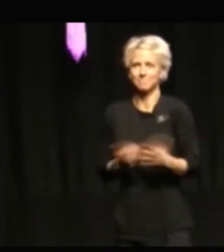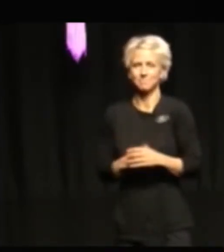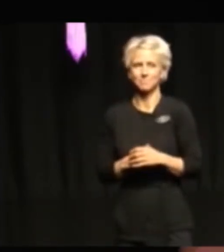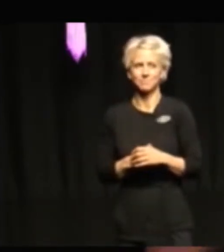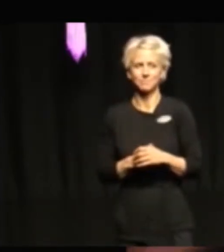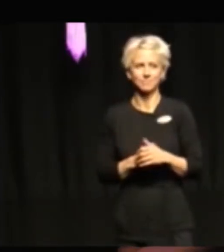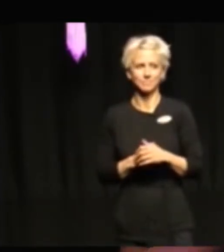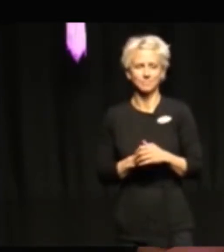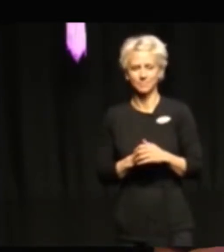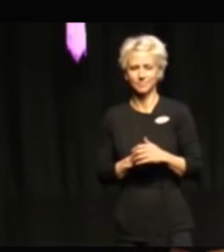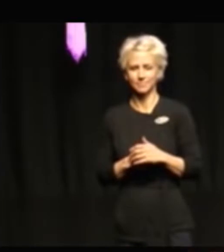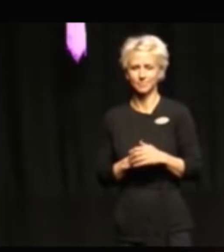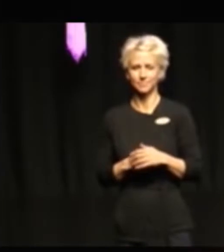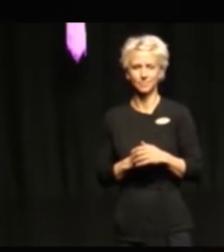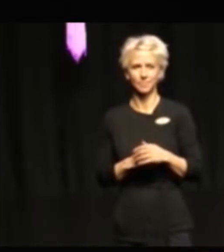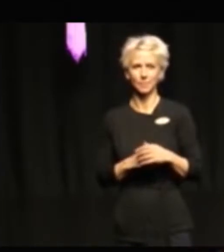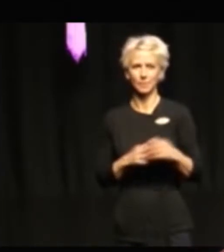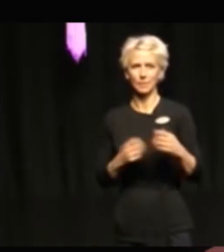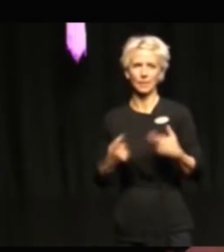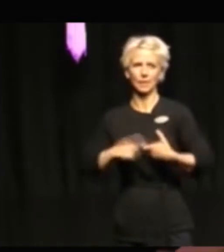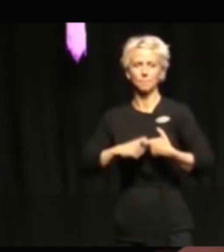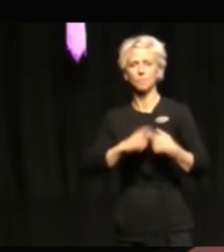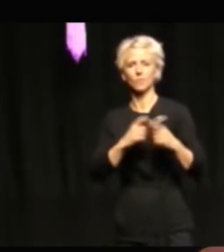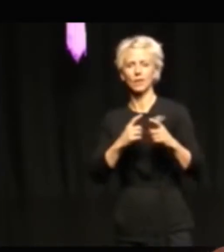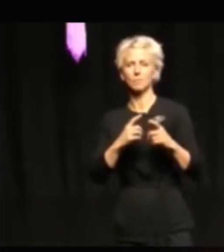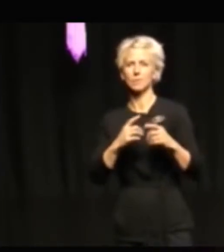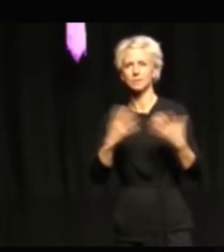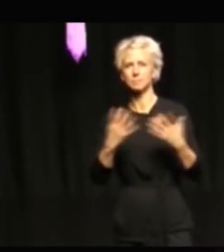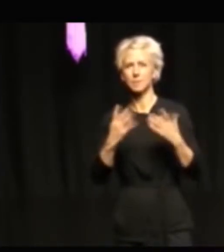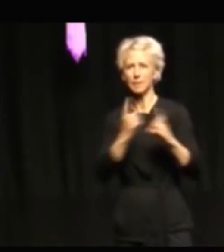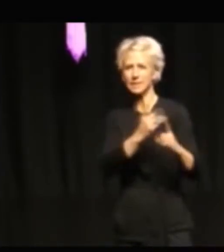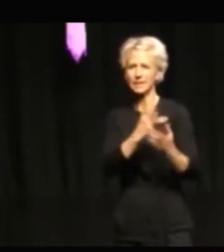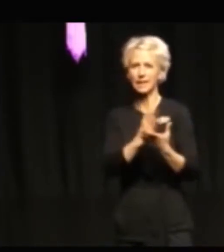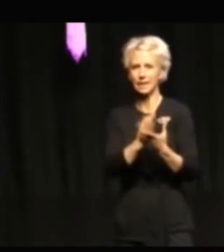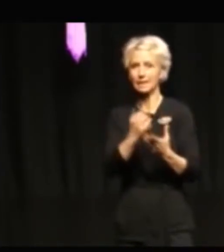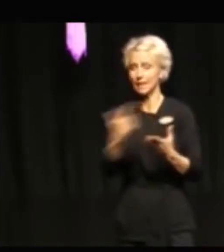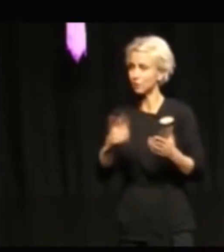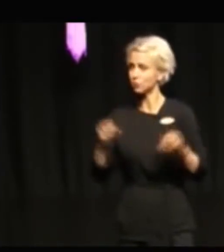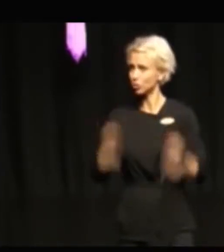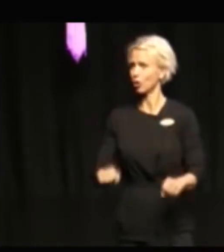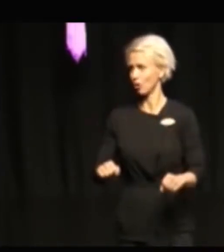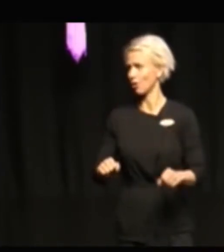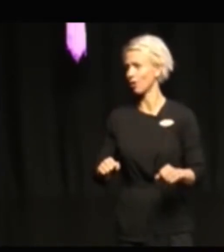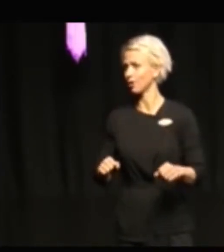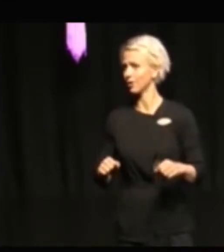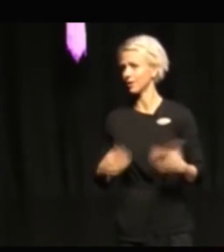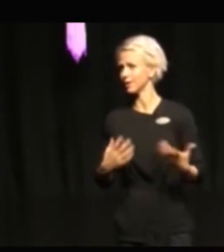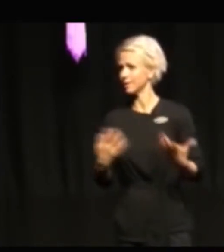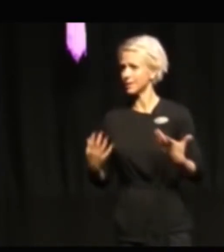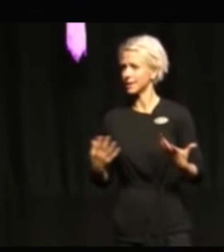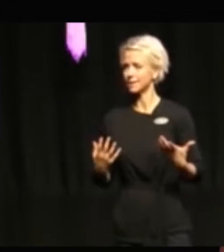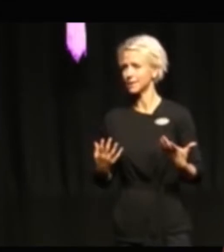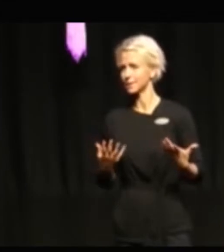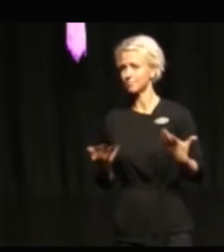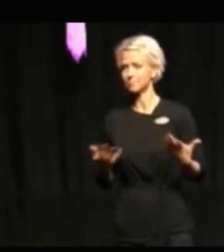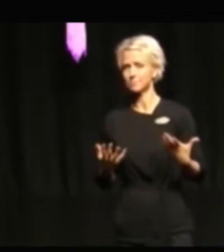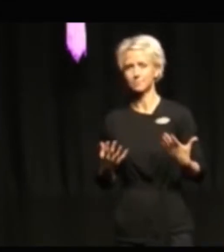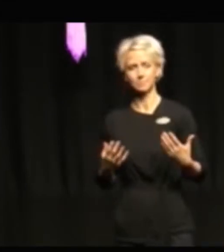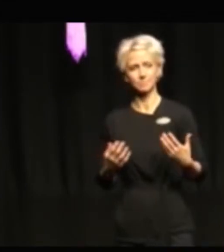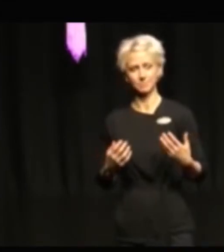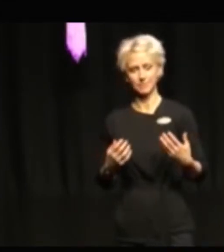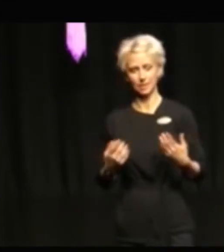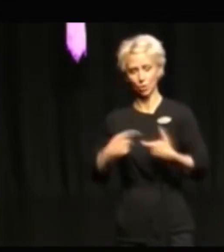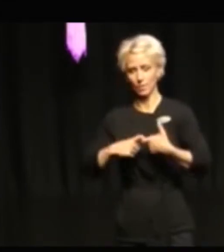it's a misconception about human rights that it's supposed to be, that it has to do with the